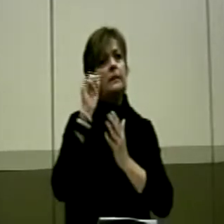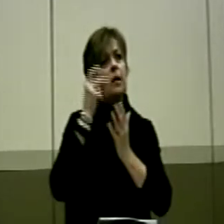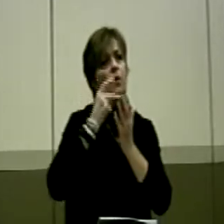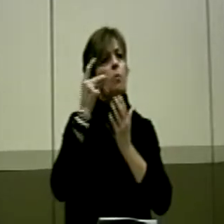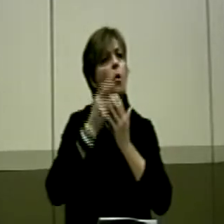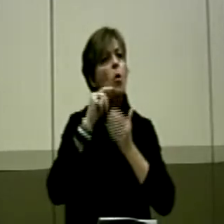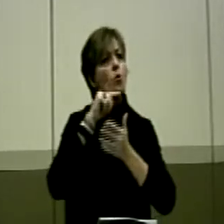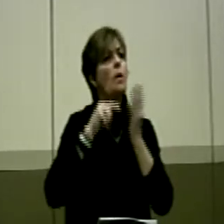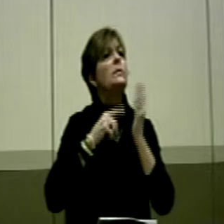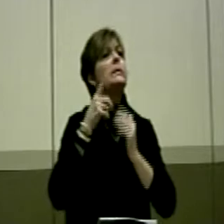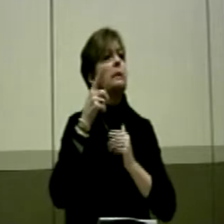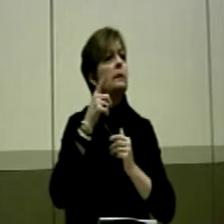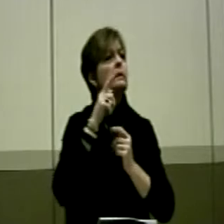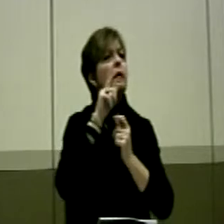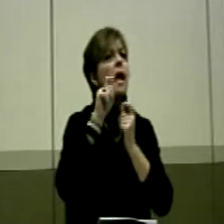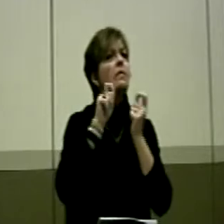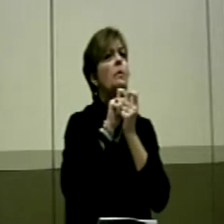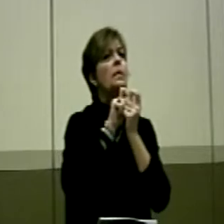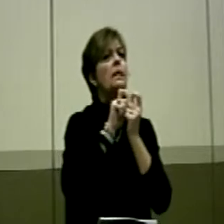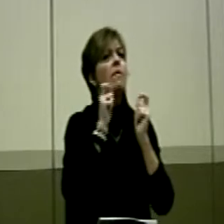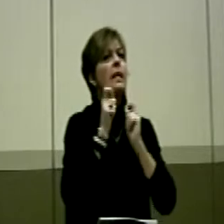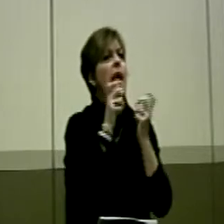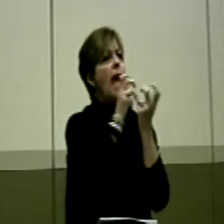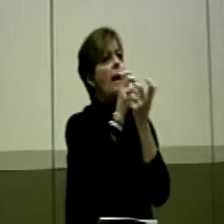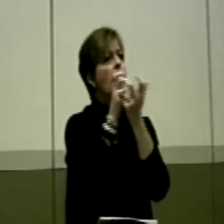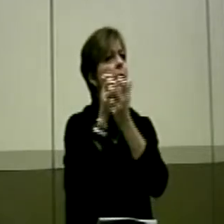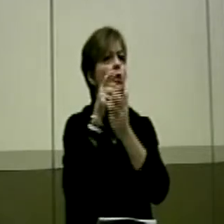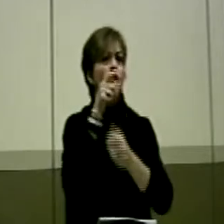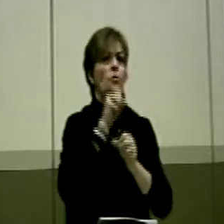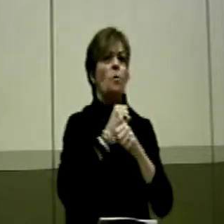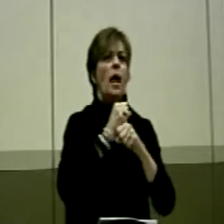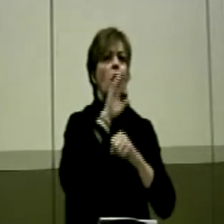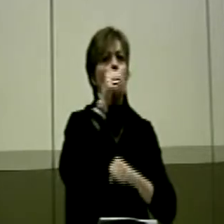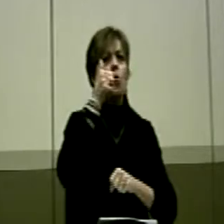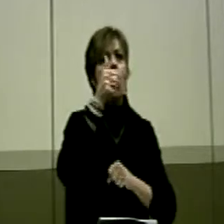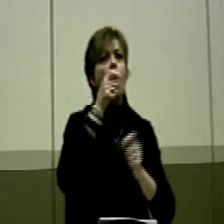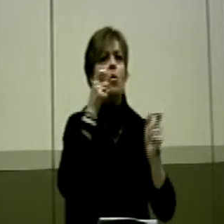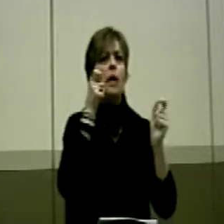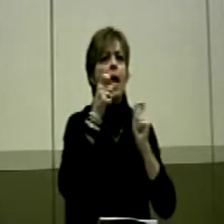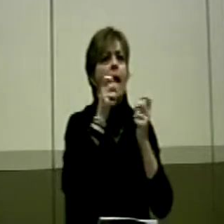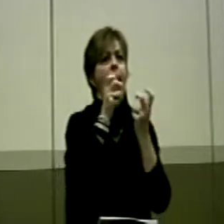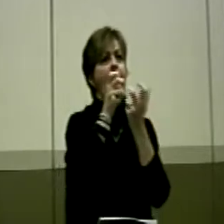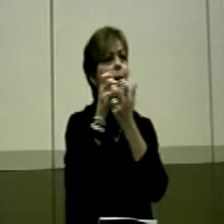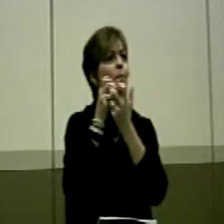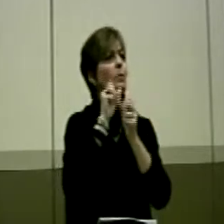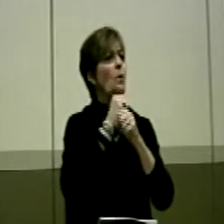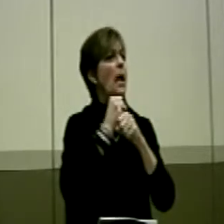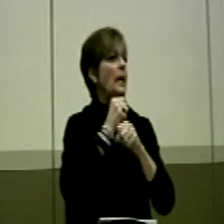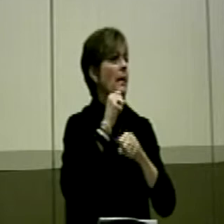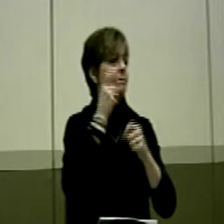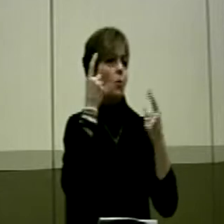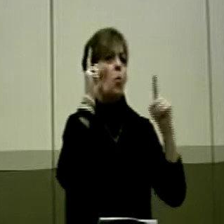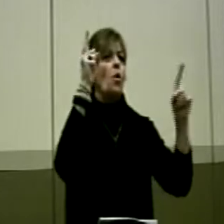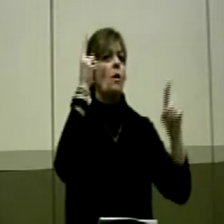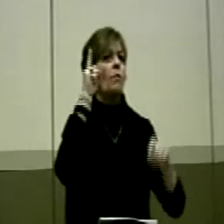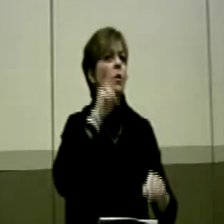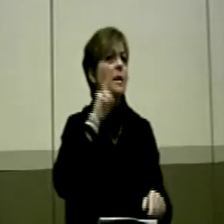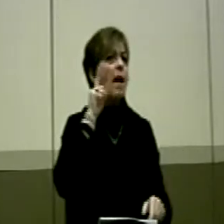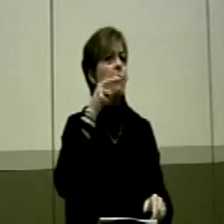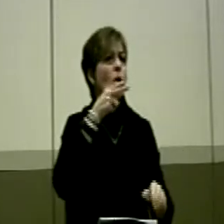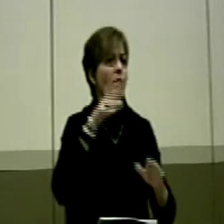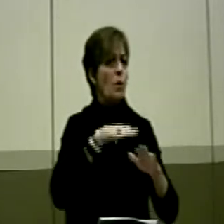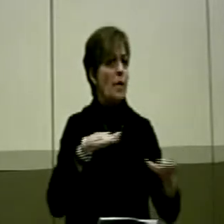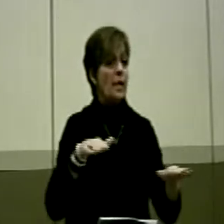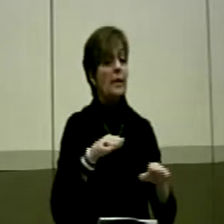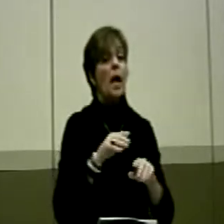have to make your own adaptations to make them work for the deaf and hard of hearing kids. But now this program, I focused on